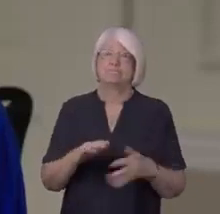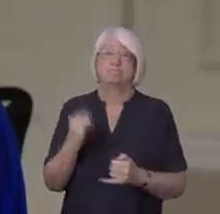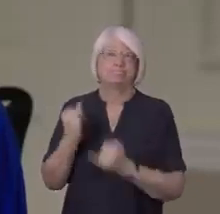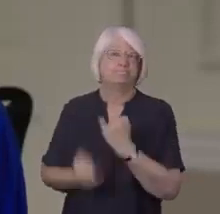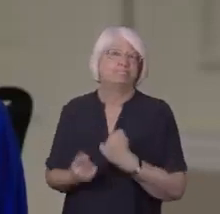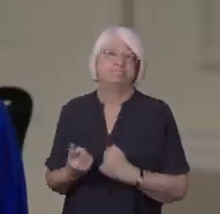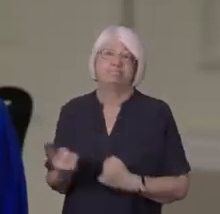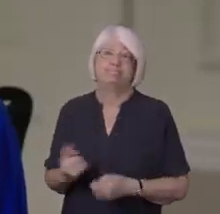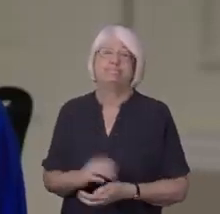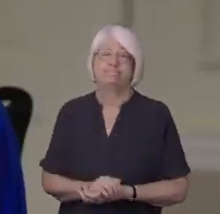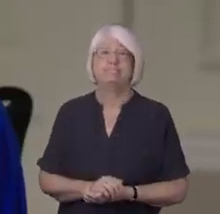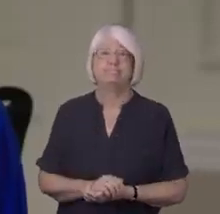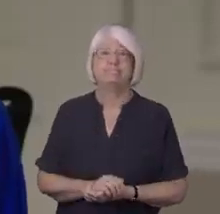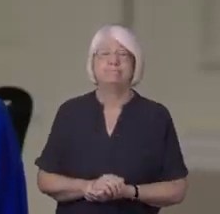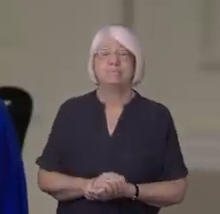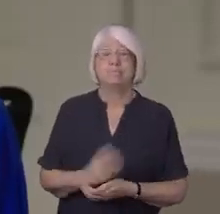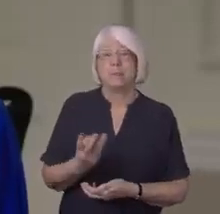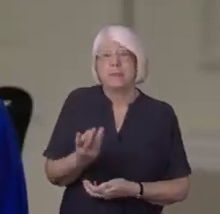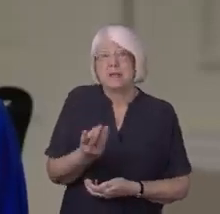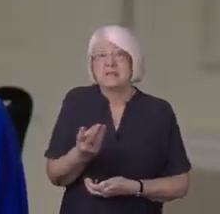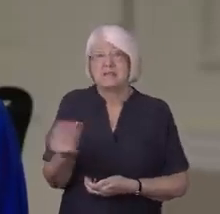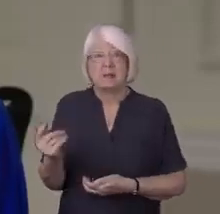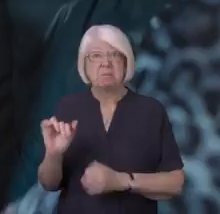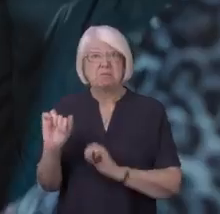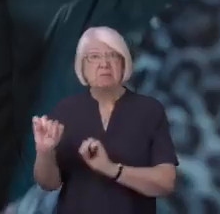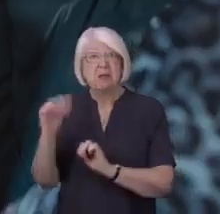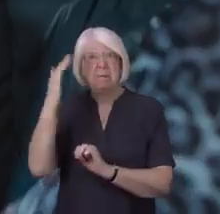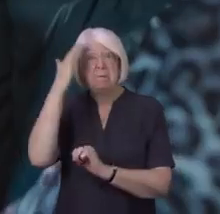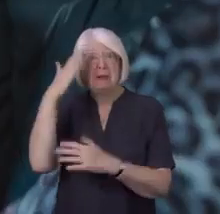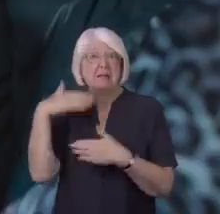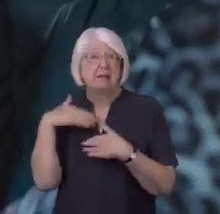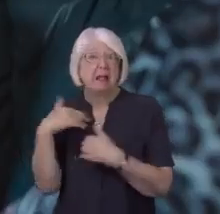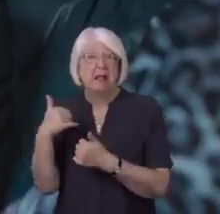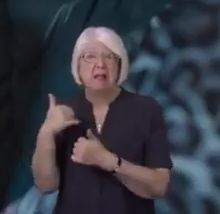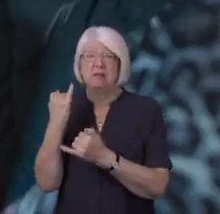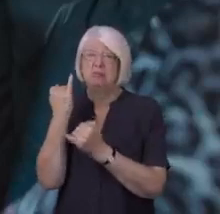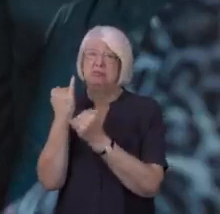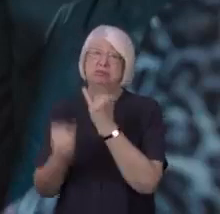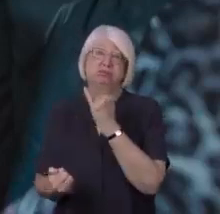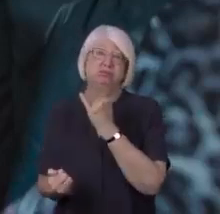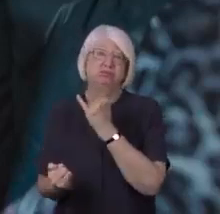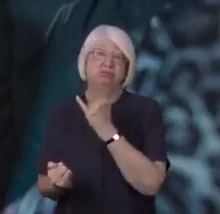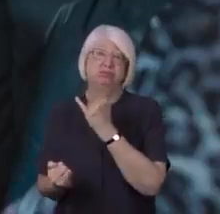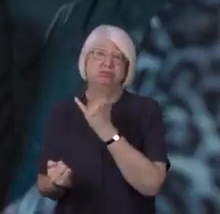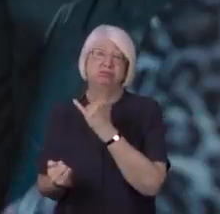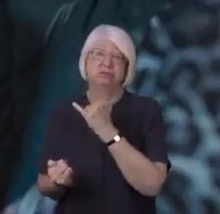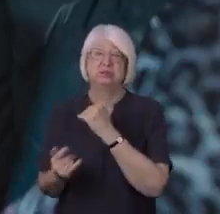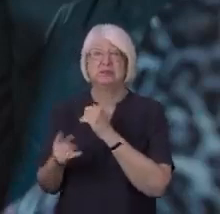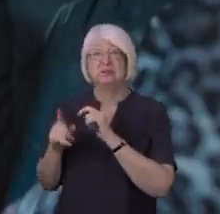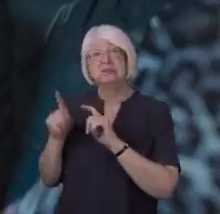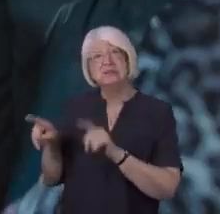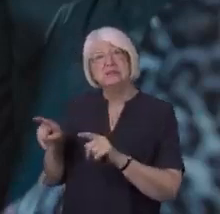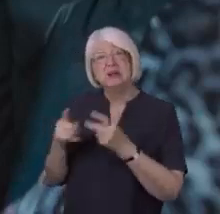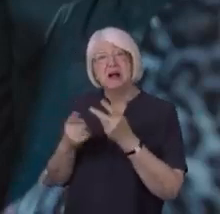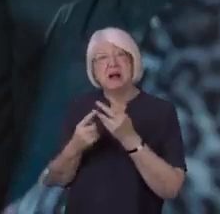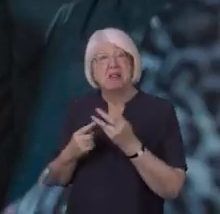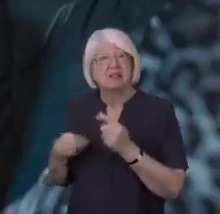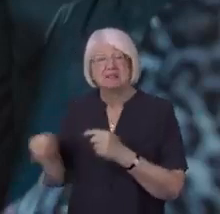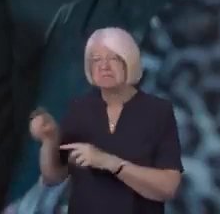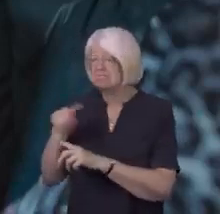pandemic. For some, their mental health and well-being has worsened. For others,